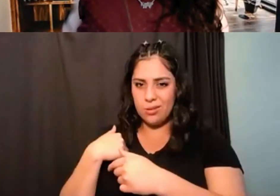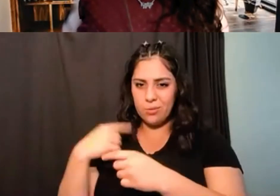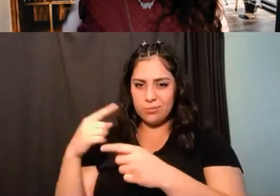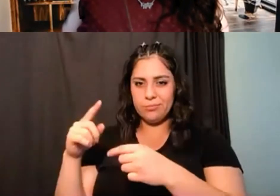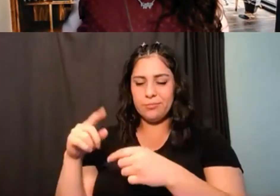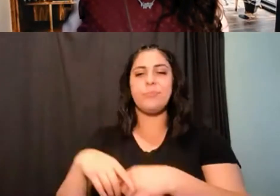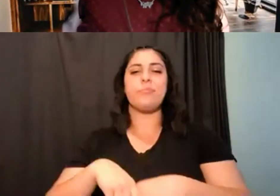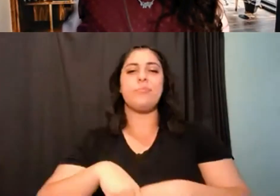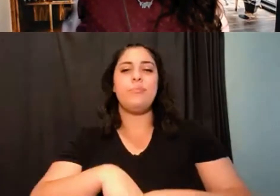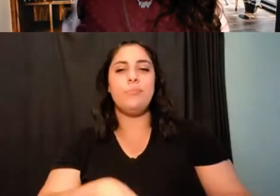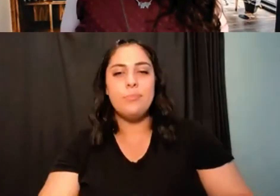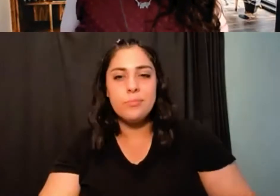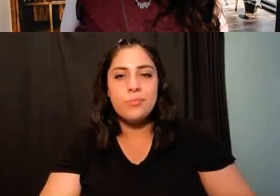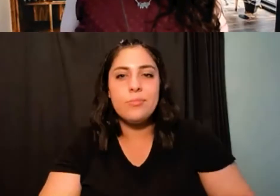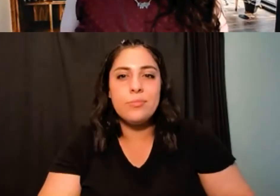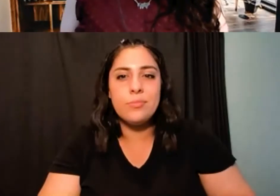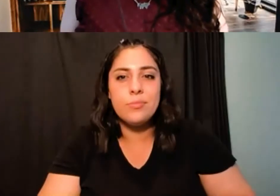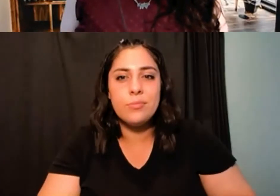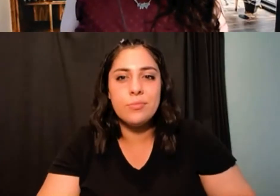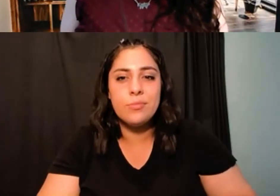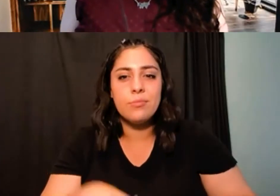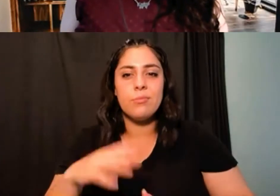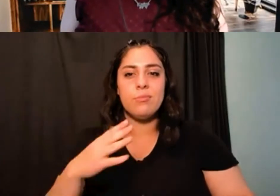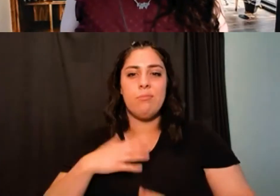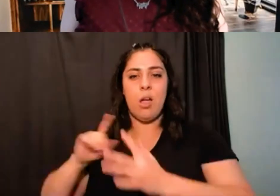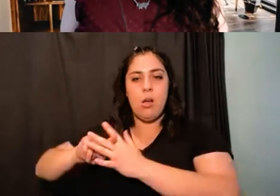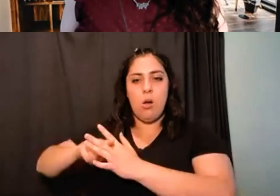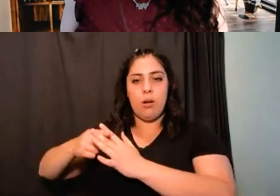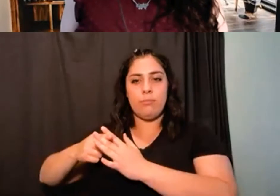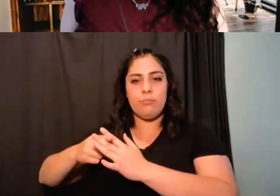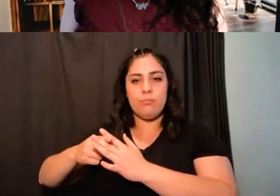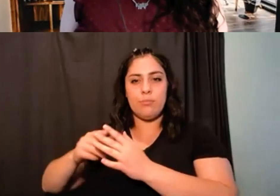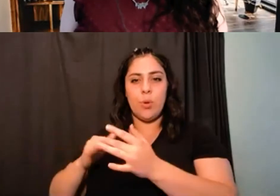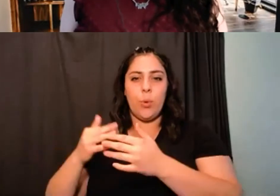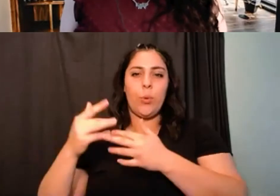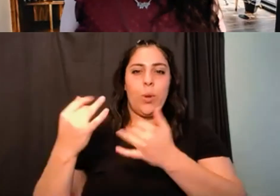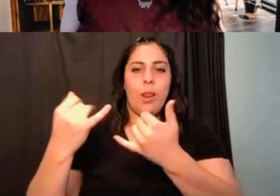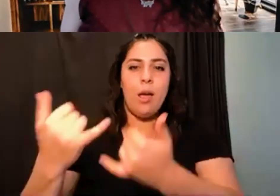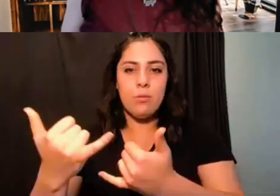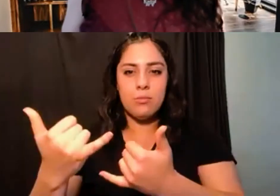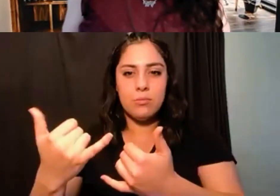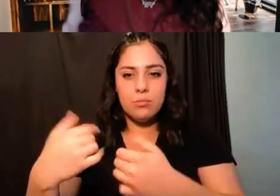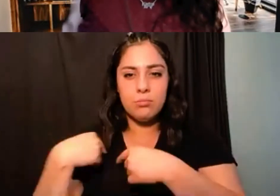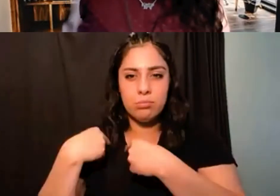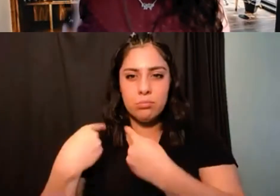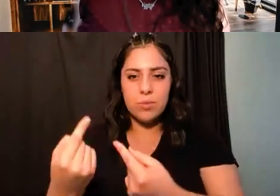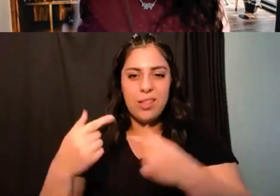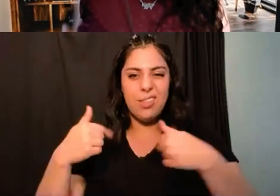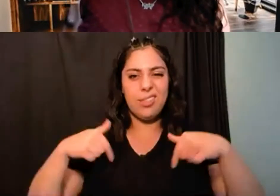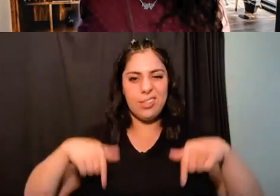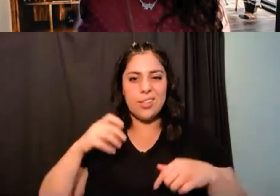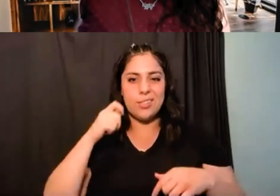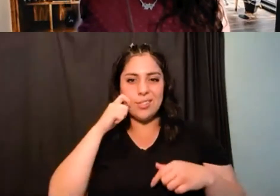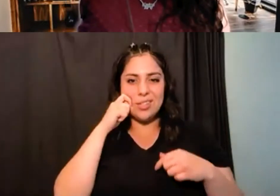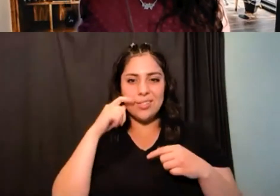circumnavigation. From the root of my origins to the largest organ. This sacred skin says,